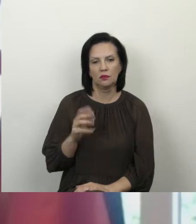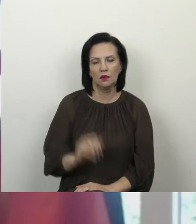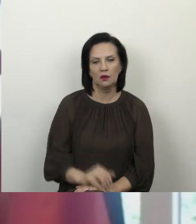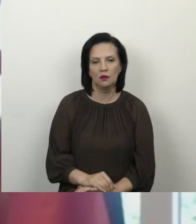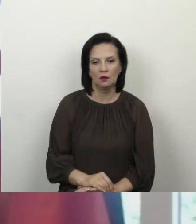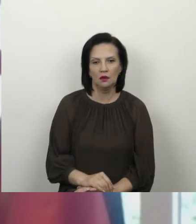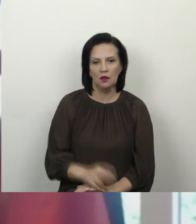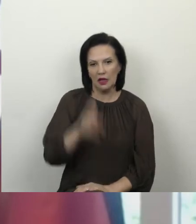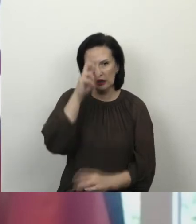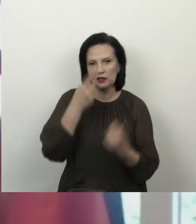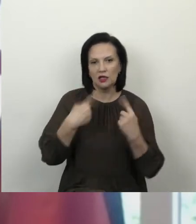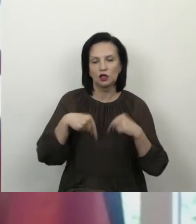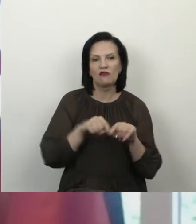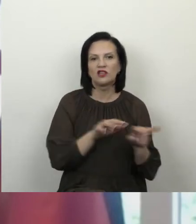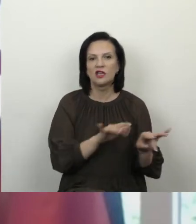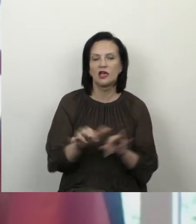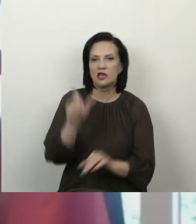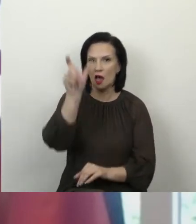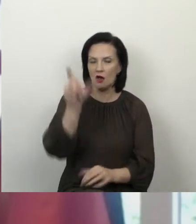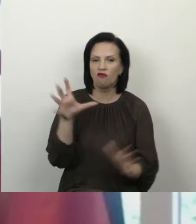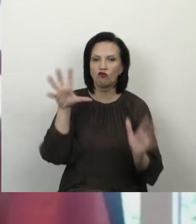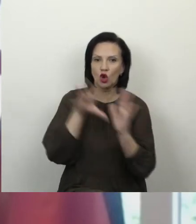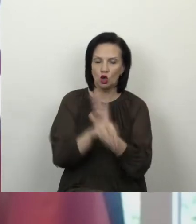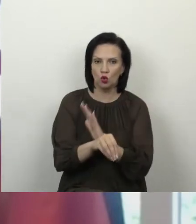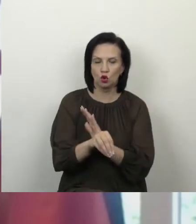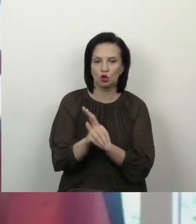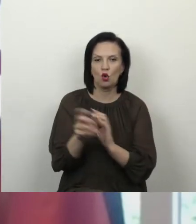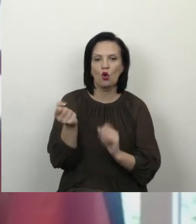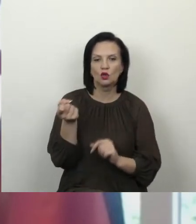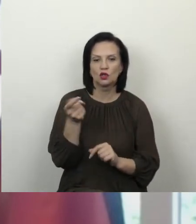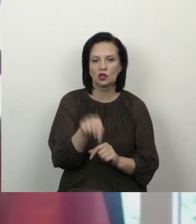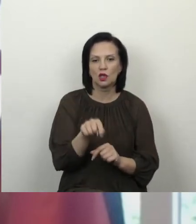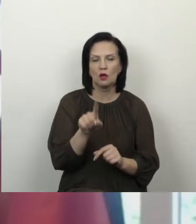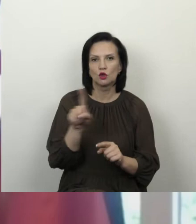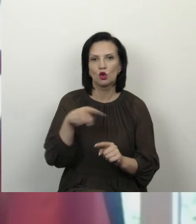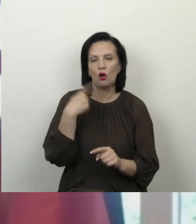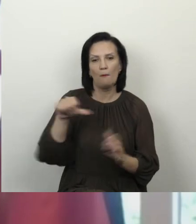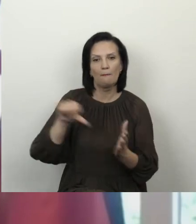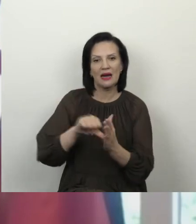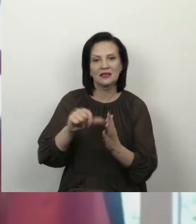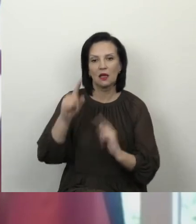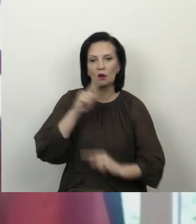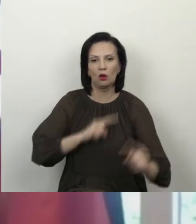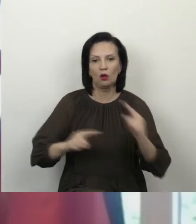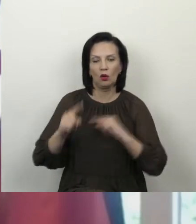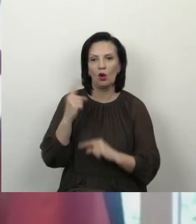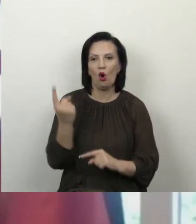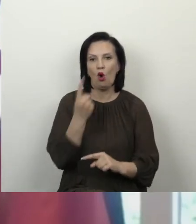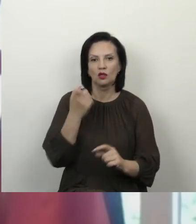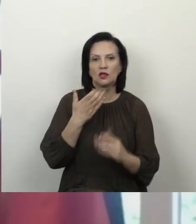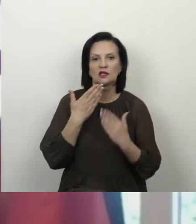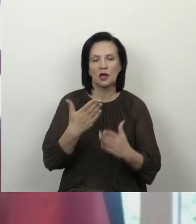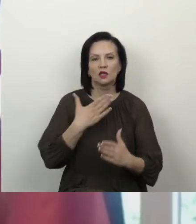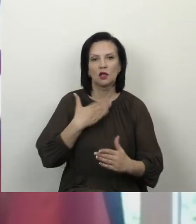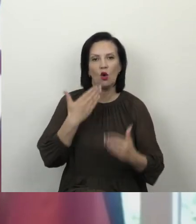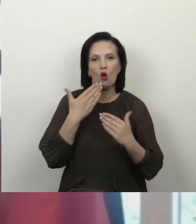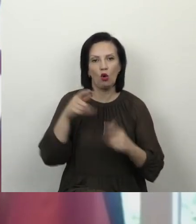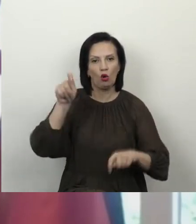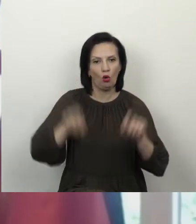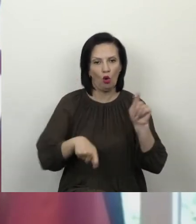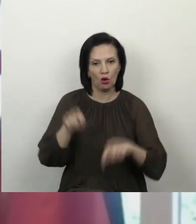the government. In one of our last conferences, Mr. Papoashvili told